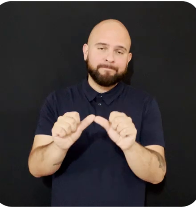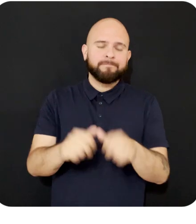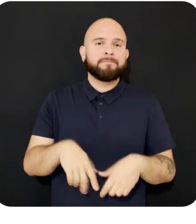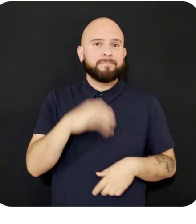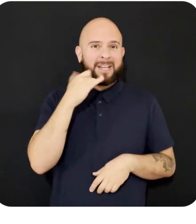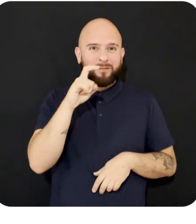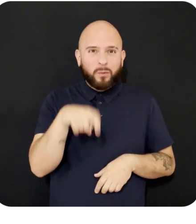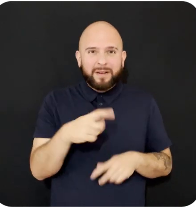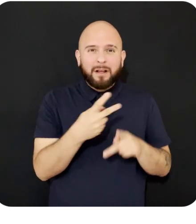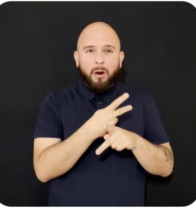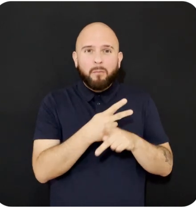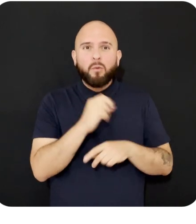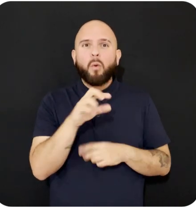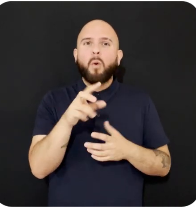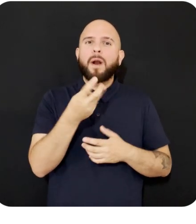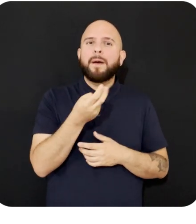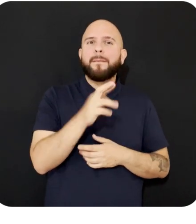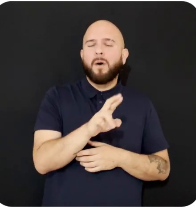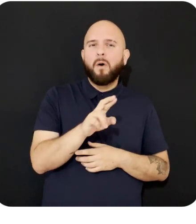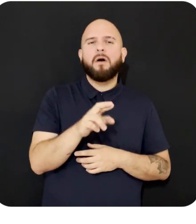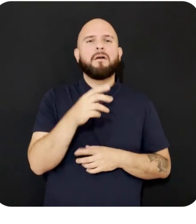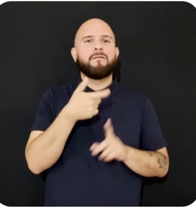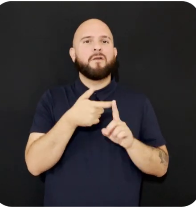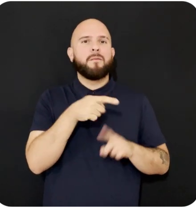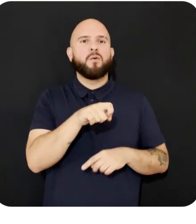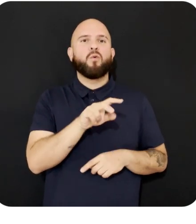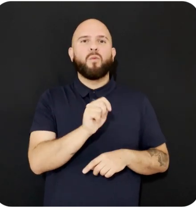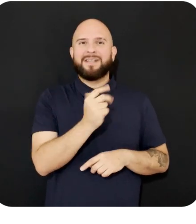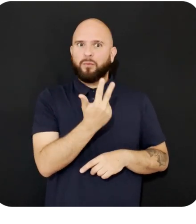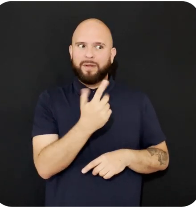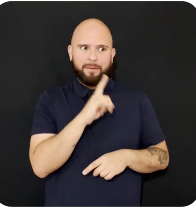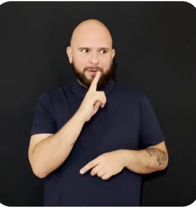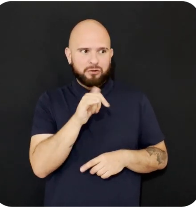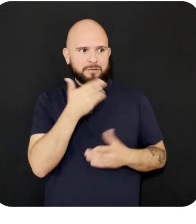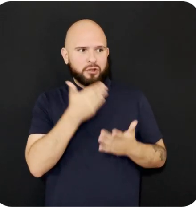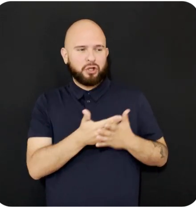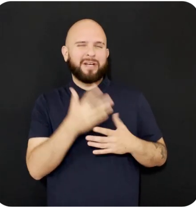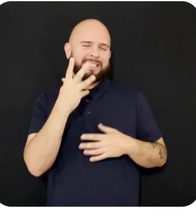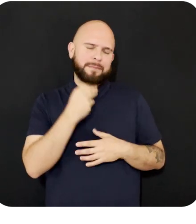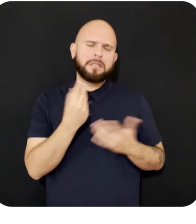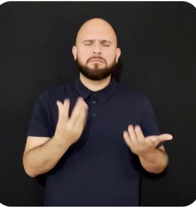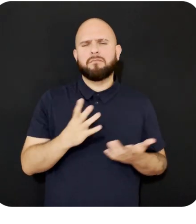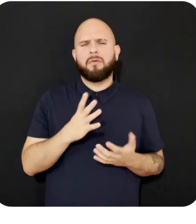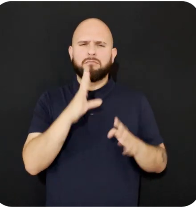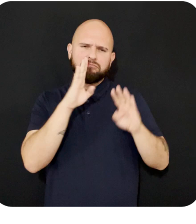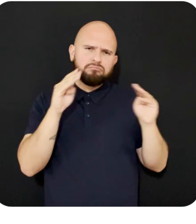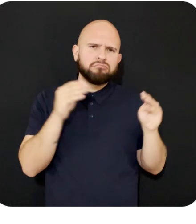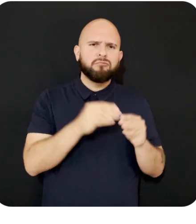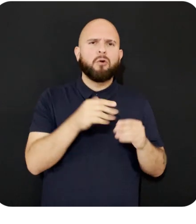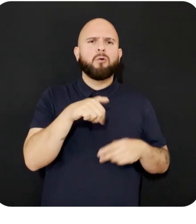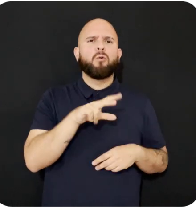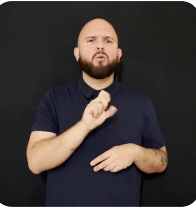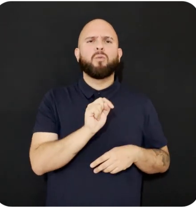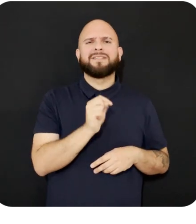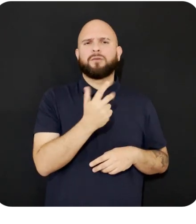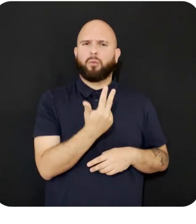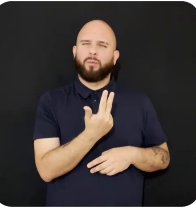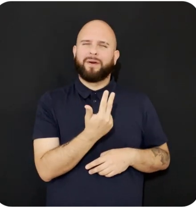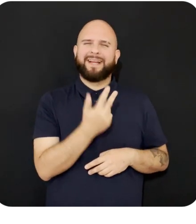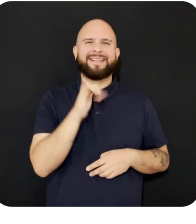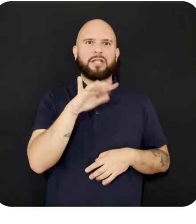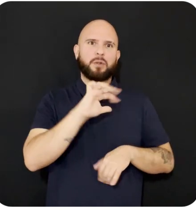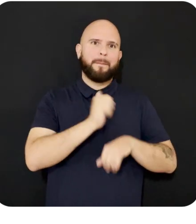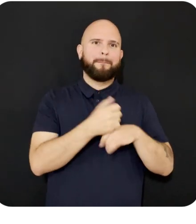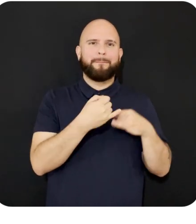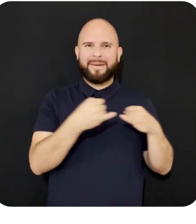compute or mixed reality capabilities of the Quest 3 family to ensure a good experience, we recommend focusing on the Quest 3 family as